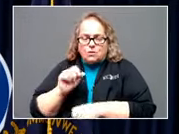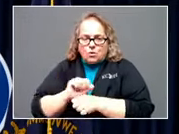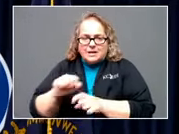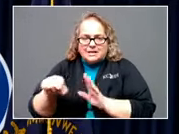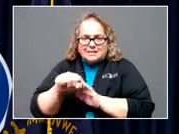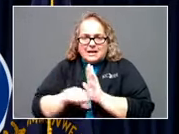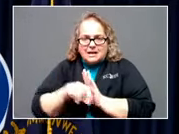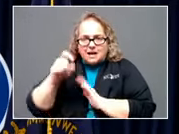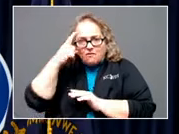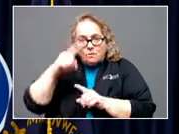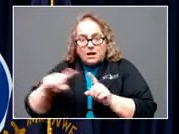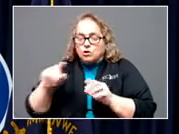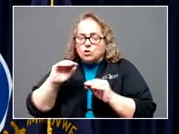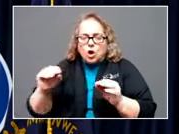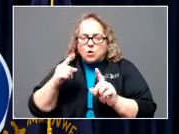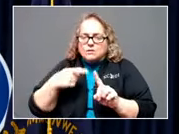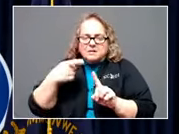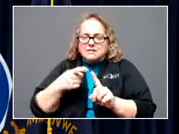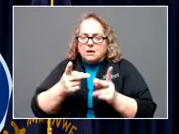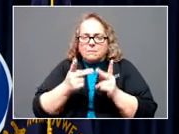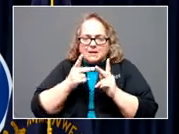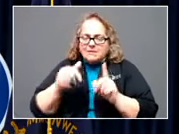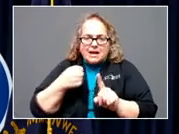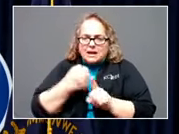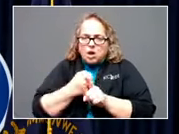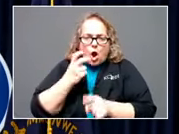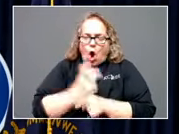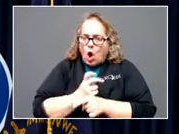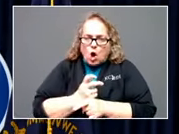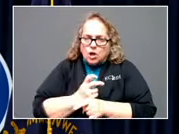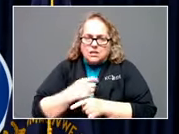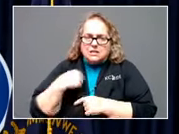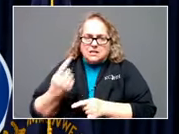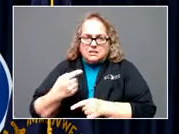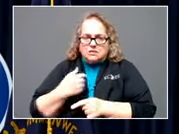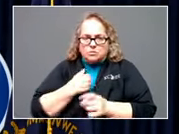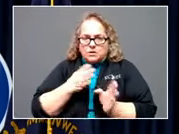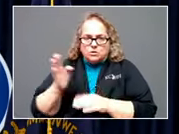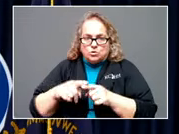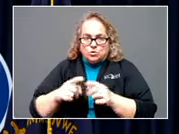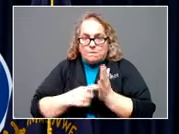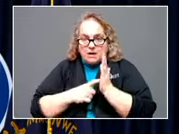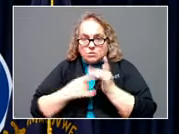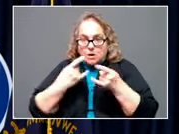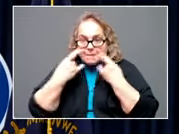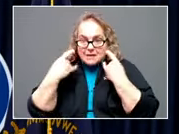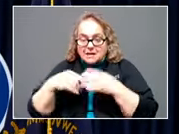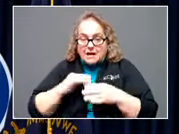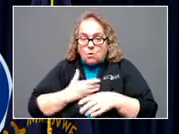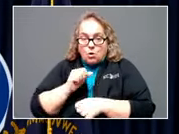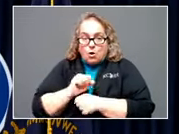specific units that have gotten hit incredibly hard. Since we went to mandatory masking in our workplace, we haven't